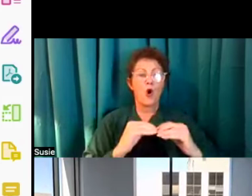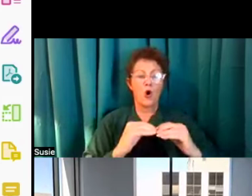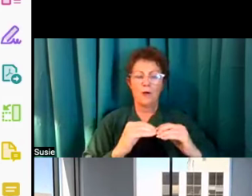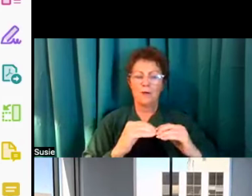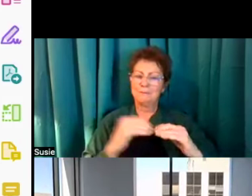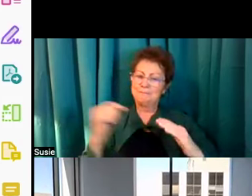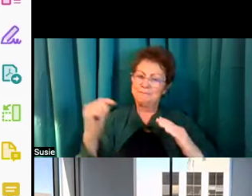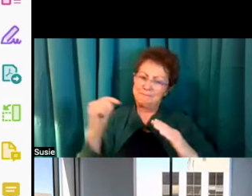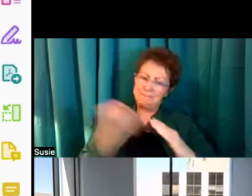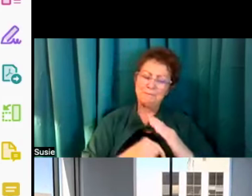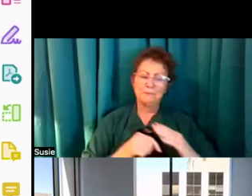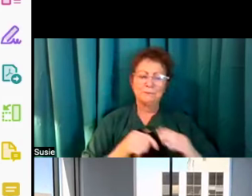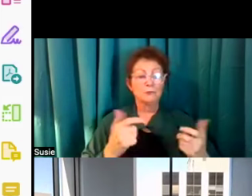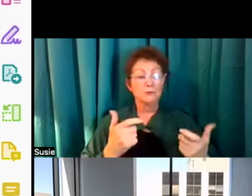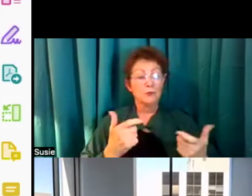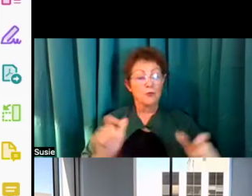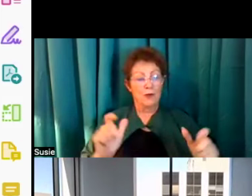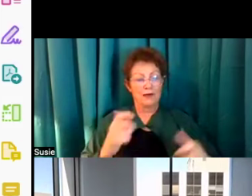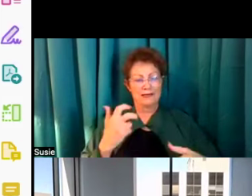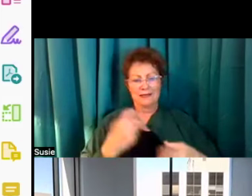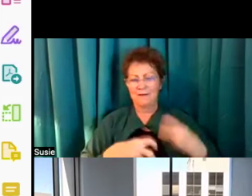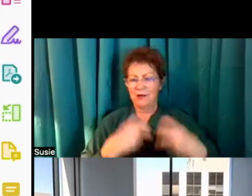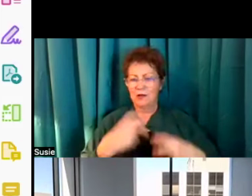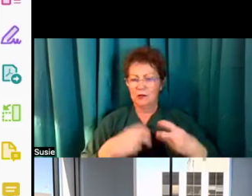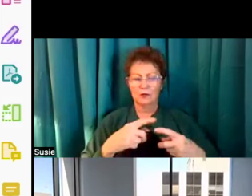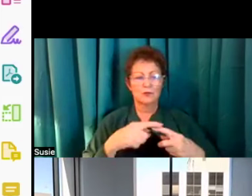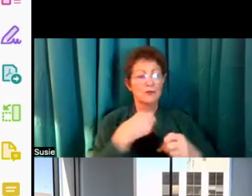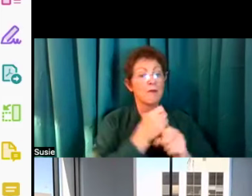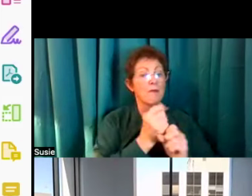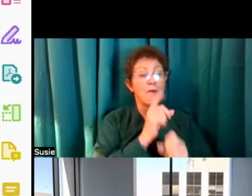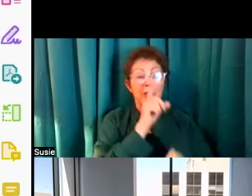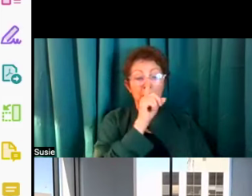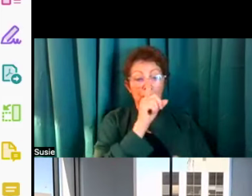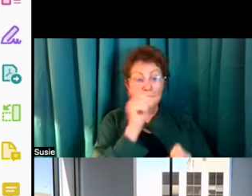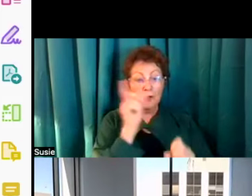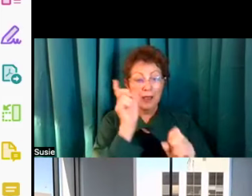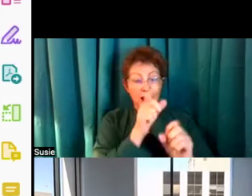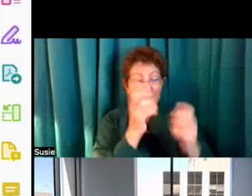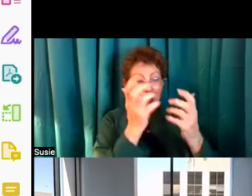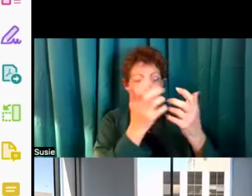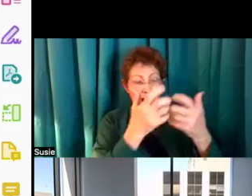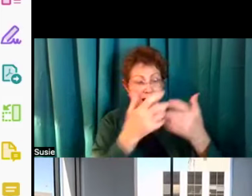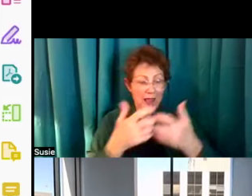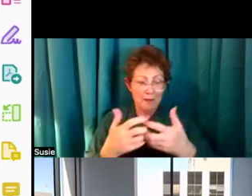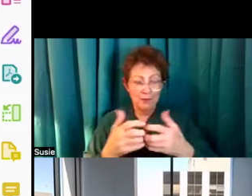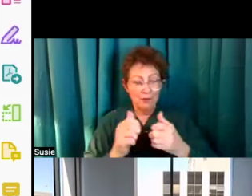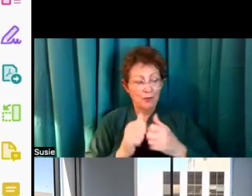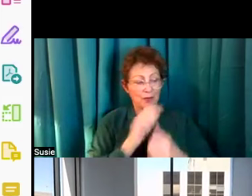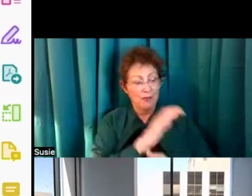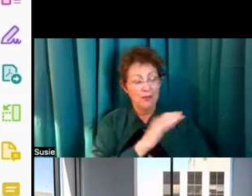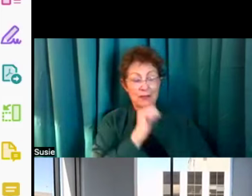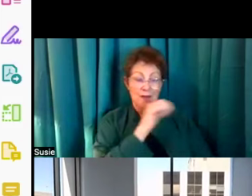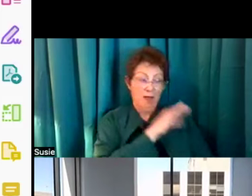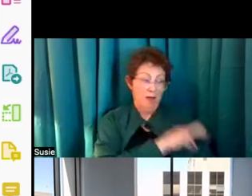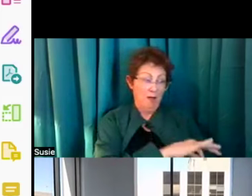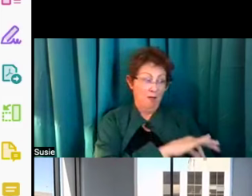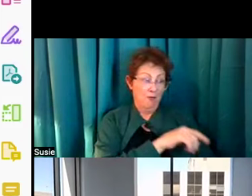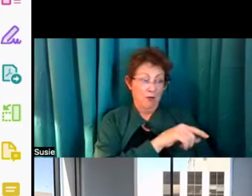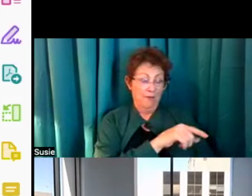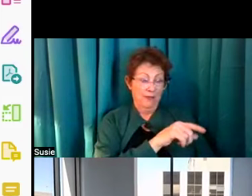there's greater difficulty to ensure alignment with the nonprofit's mission, where it holds a minority